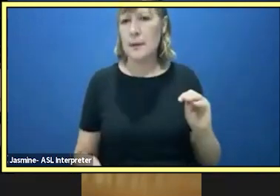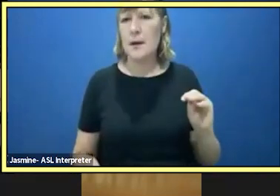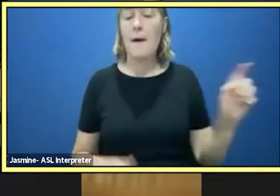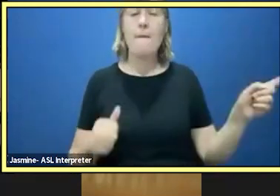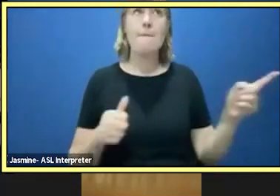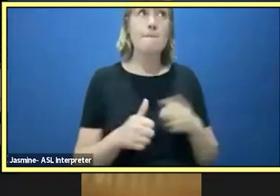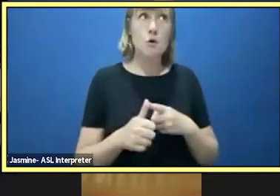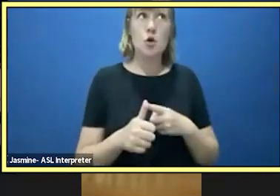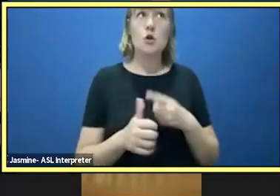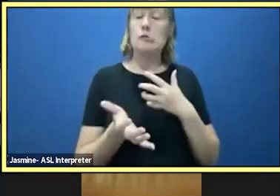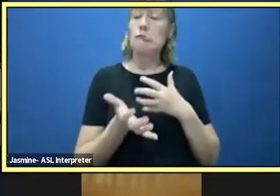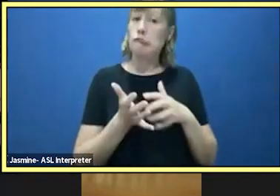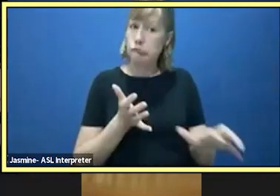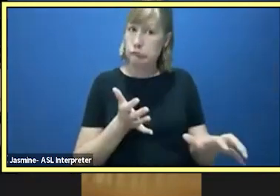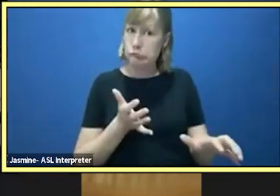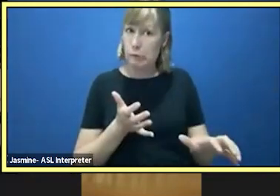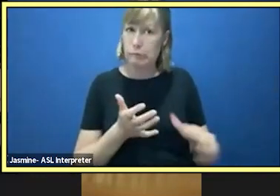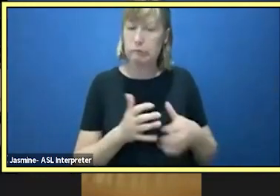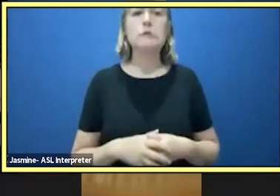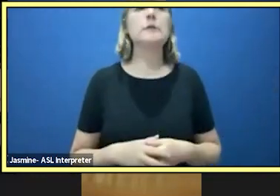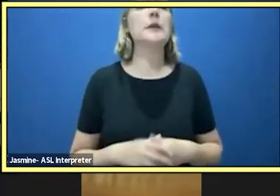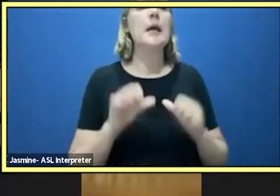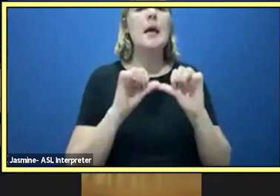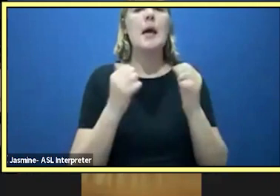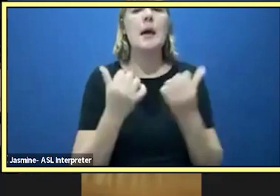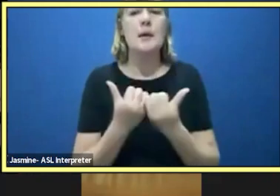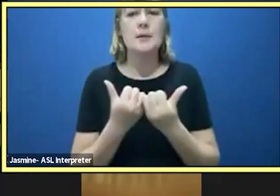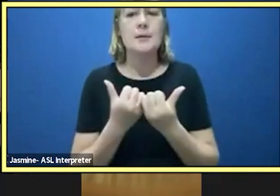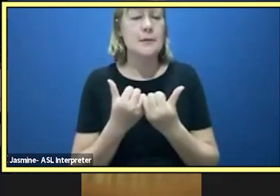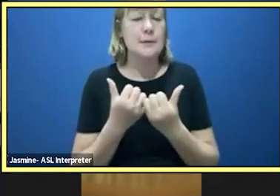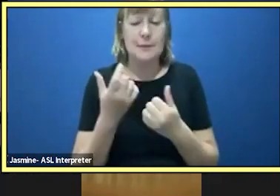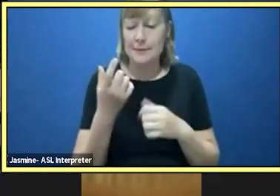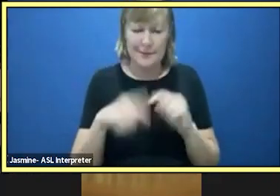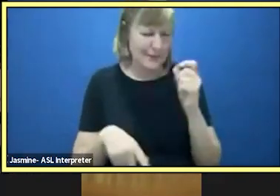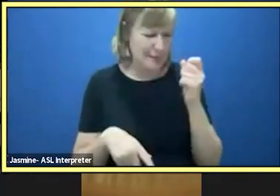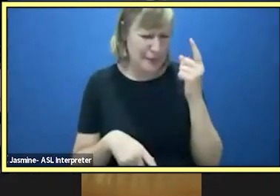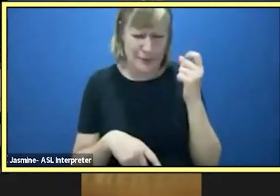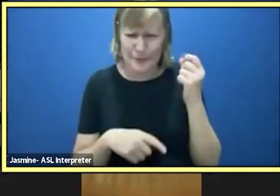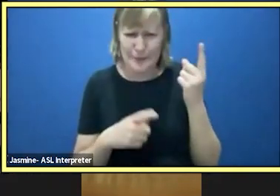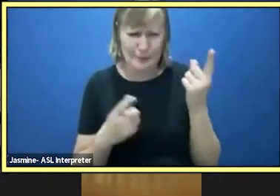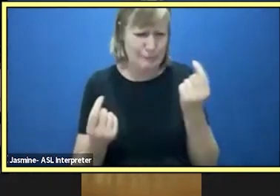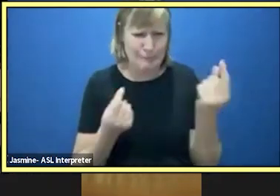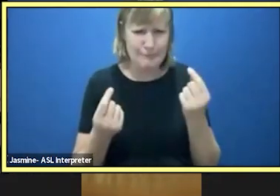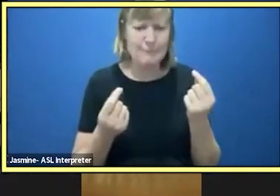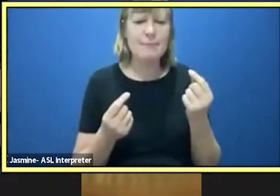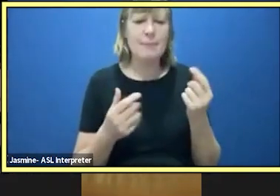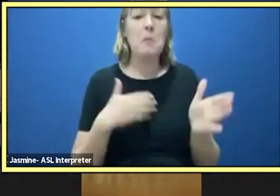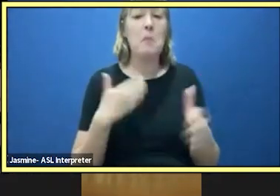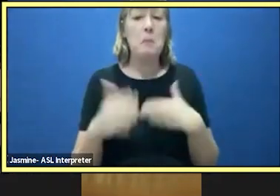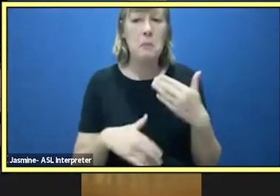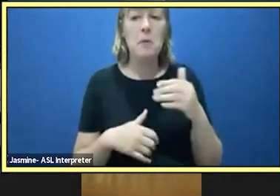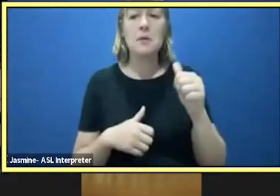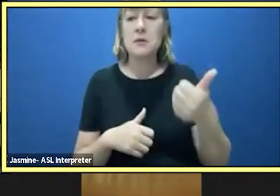difficulty getting their head around it. And after about 10 years or so, everybody realized, hey, our